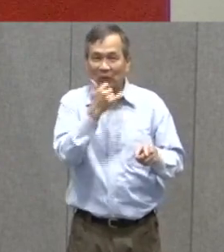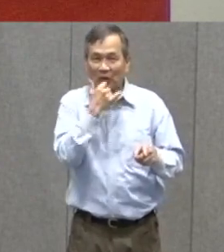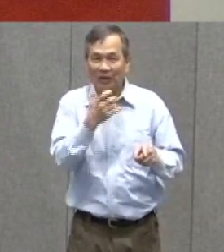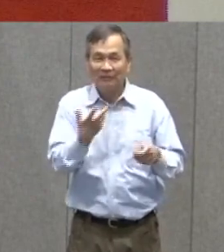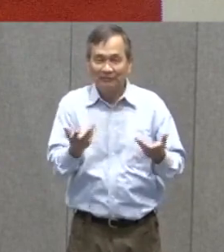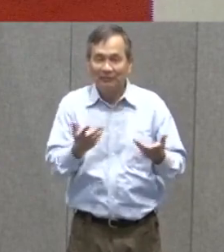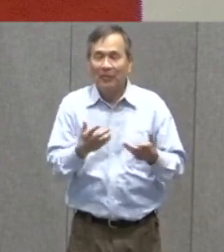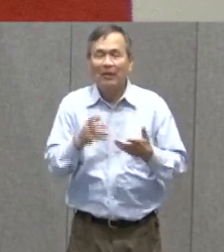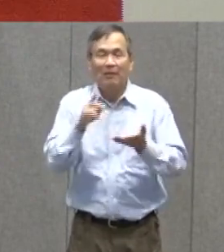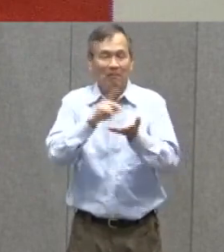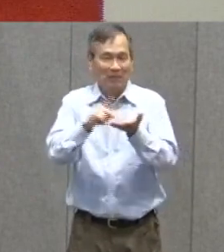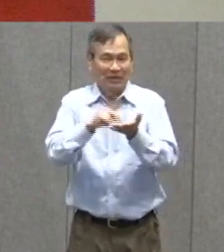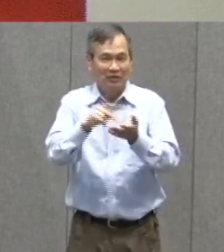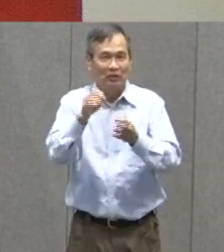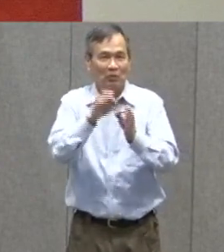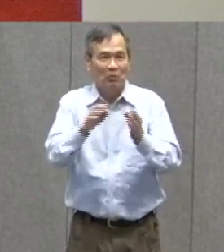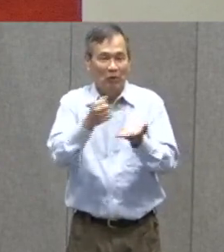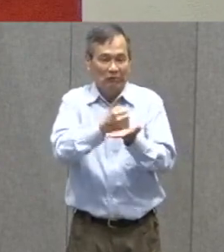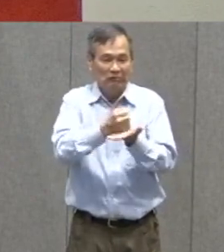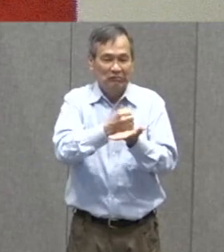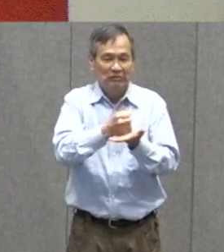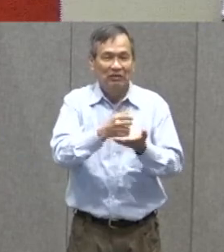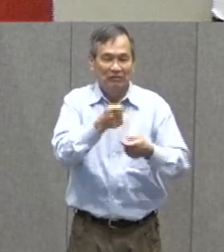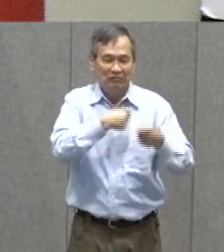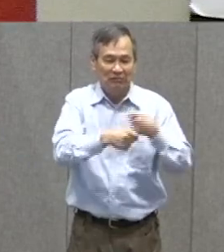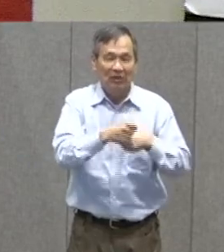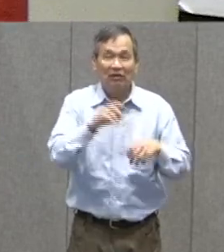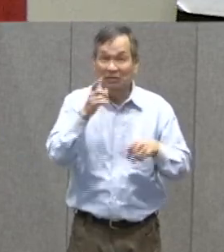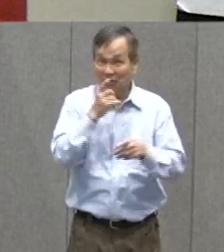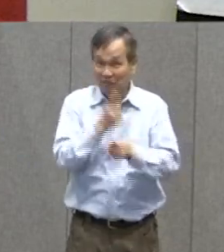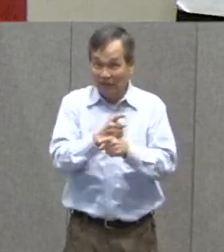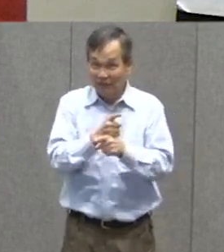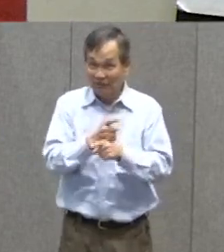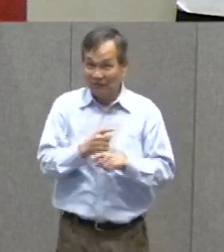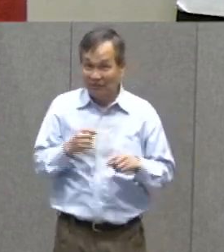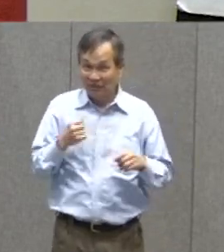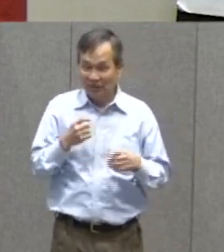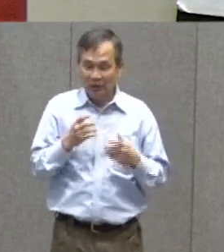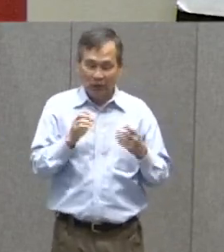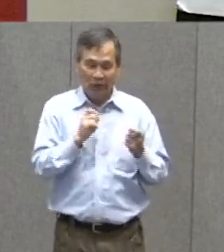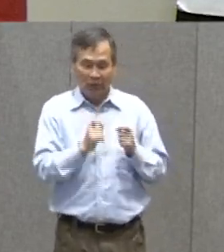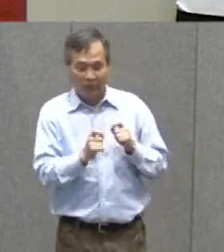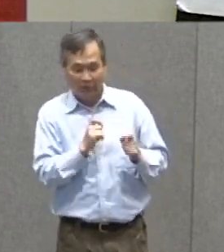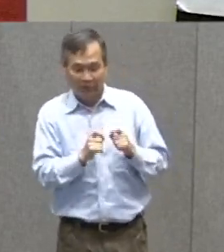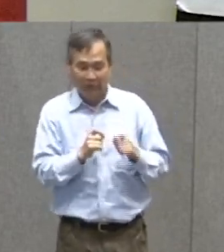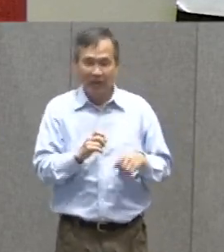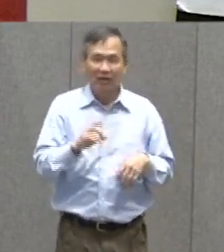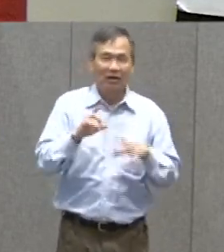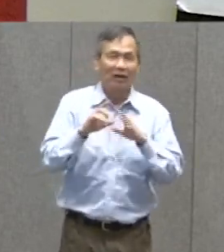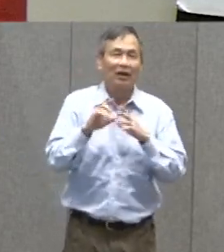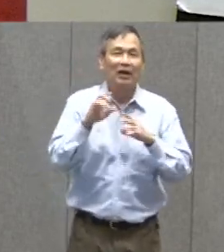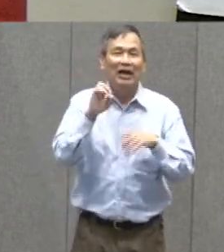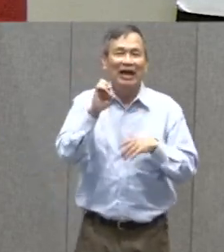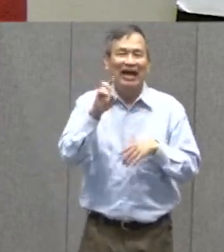So pencils are important for writers, and that way you can make your own edits as you need